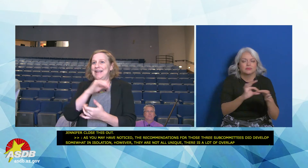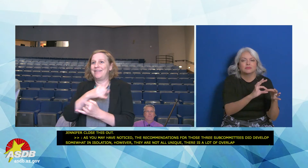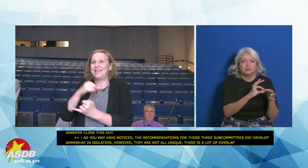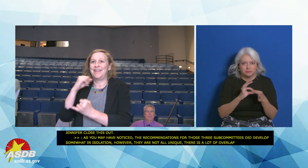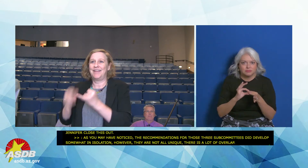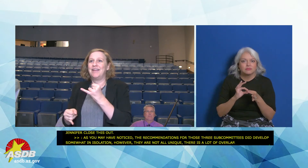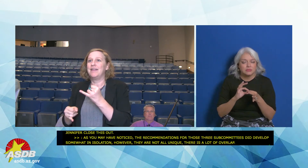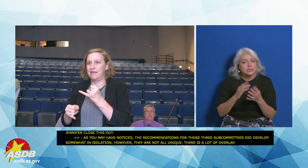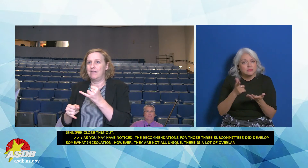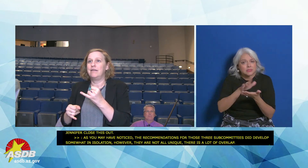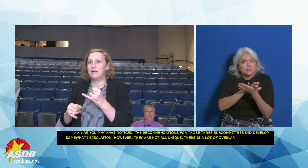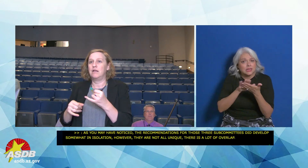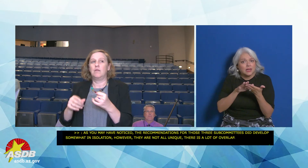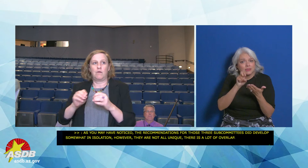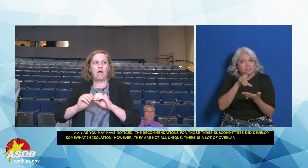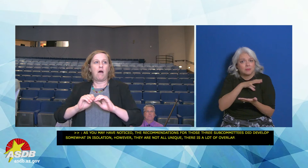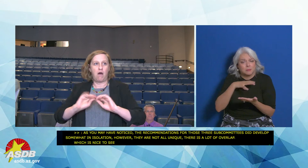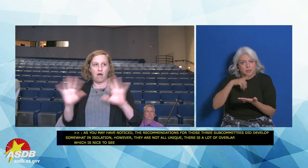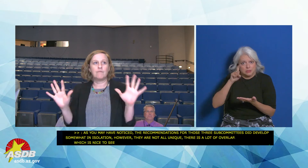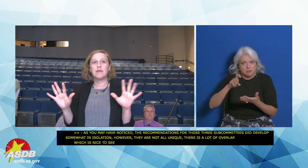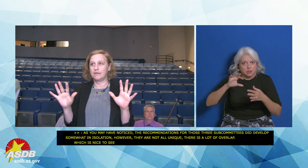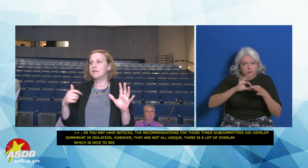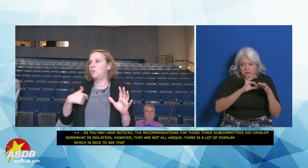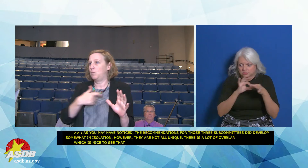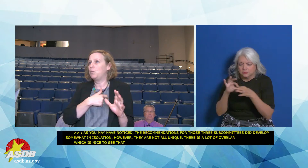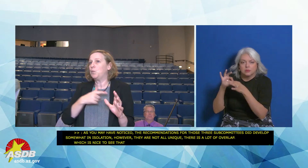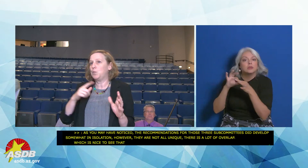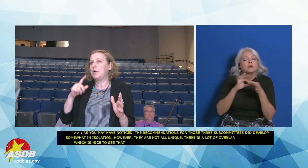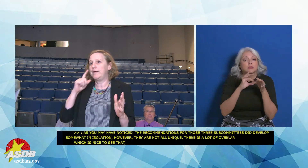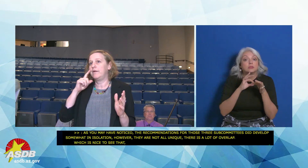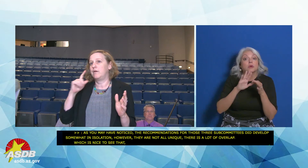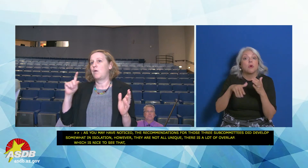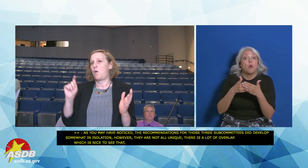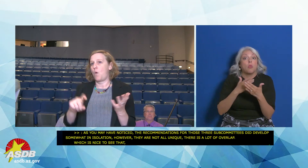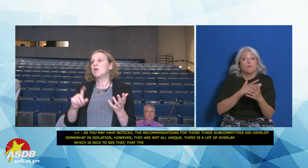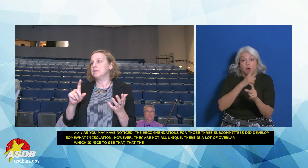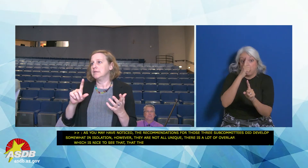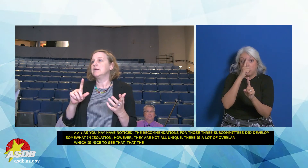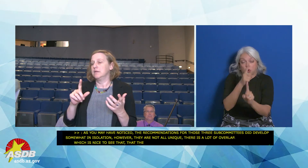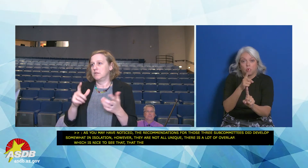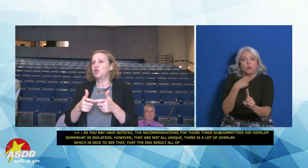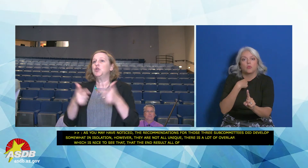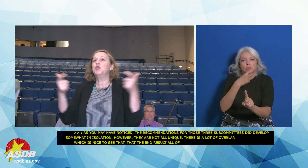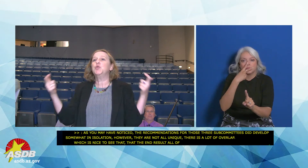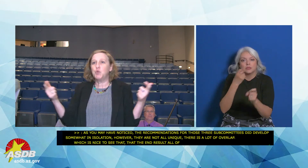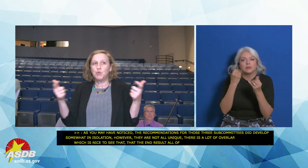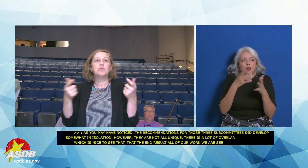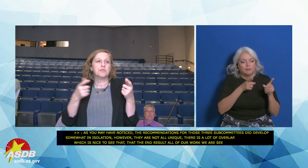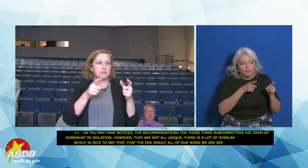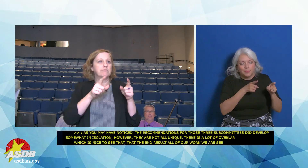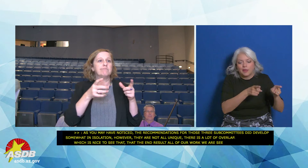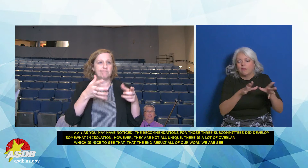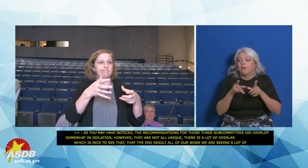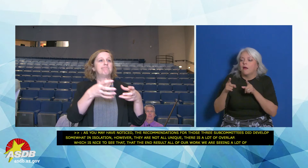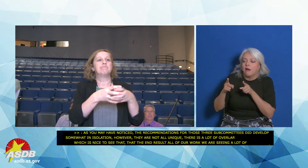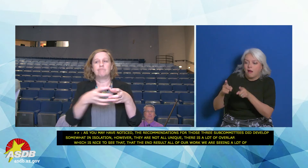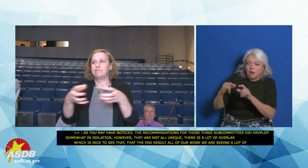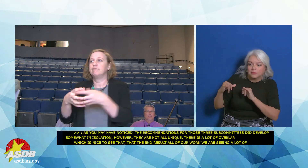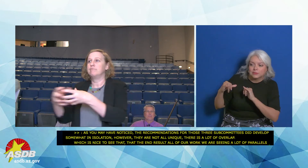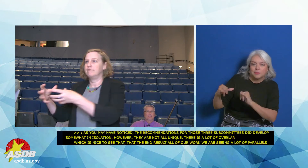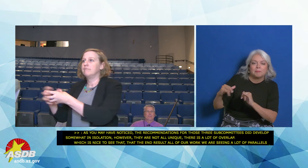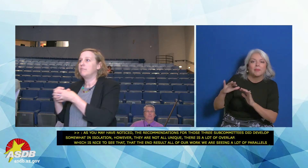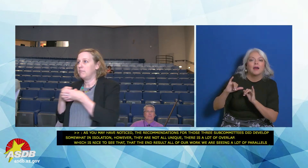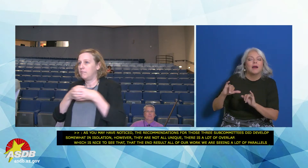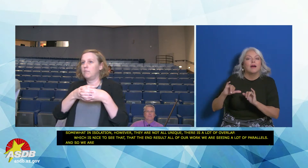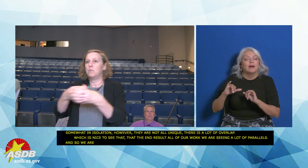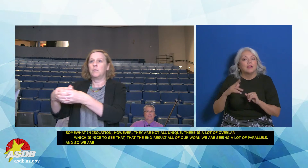which is nice to see that at the end result of all our work, we are seeing a lot of parallels. And so we are